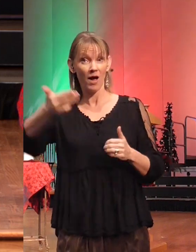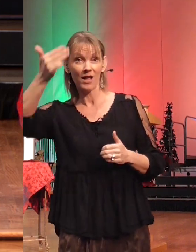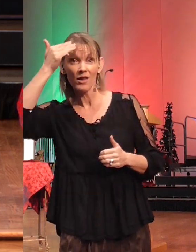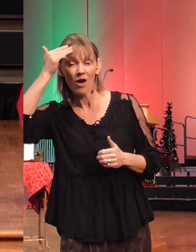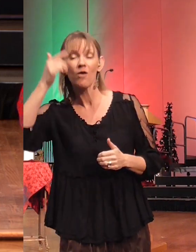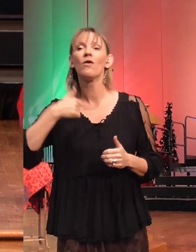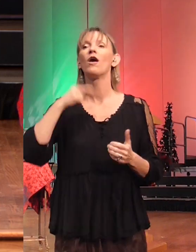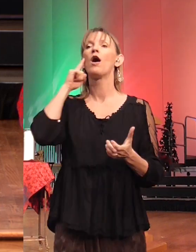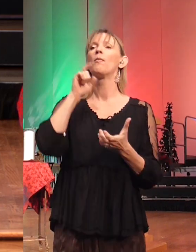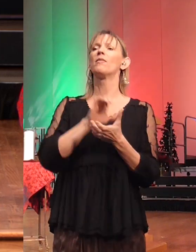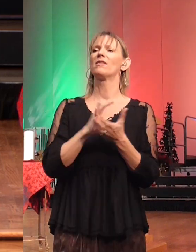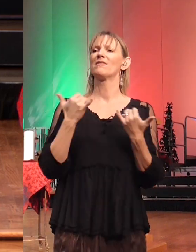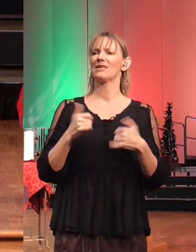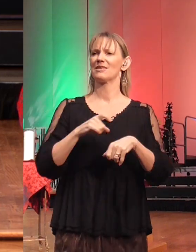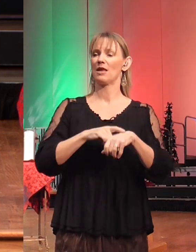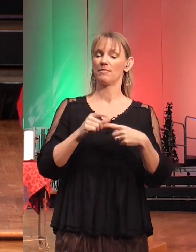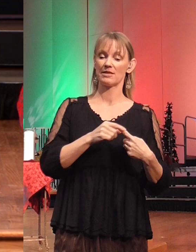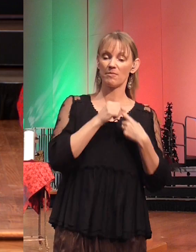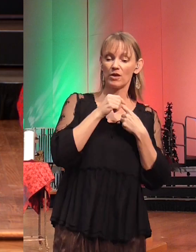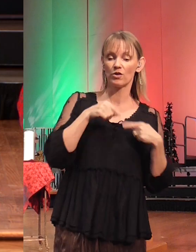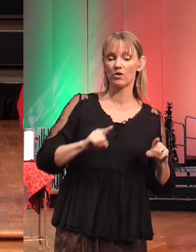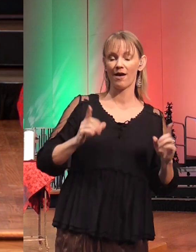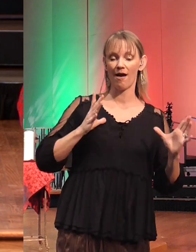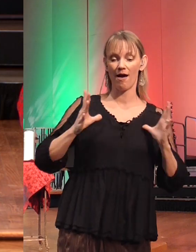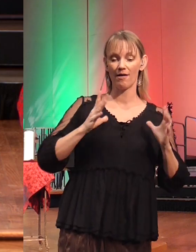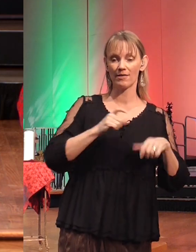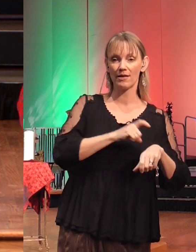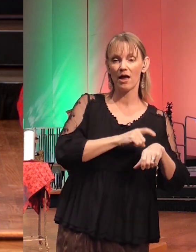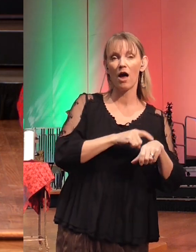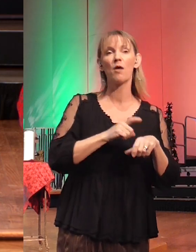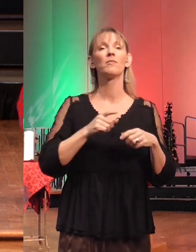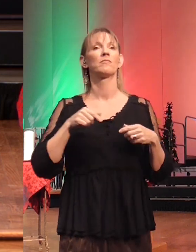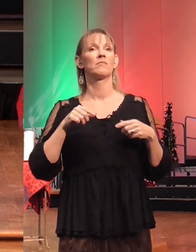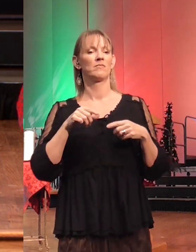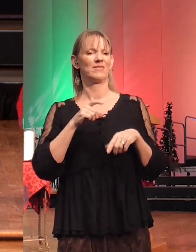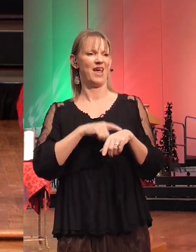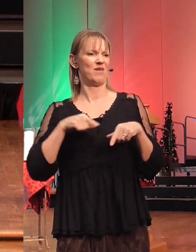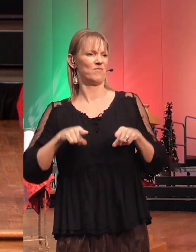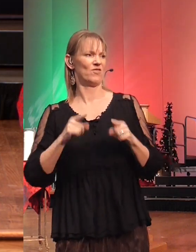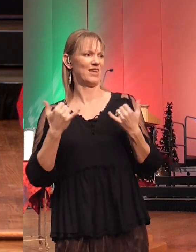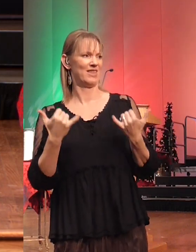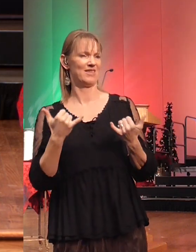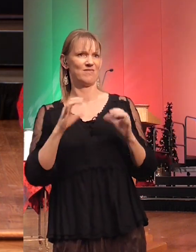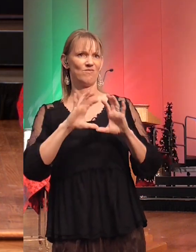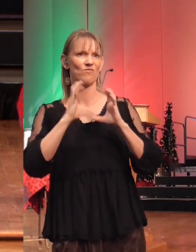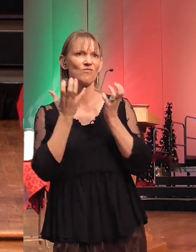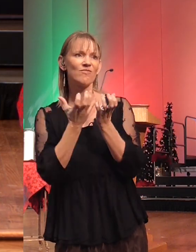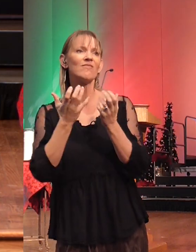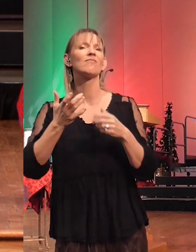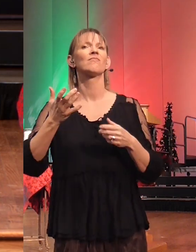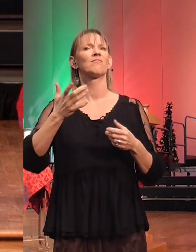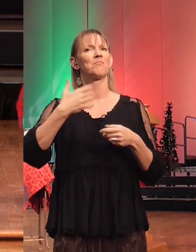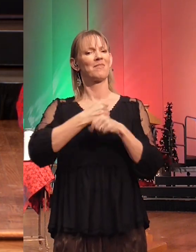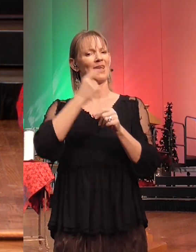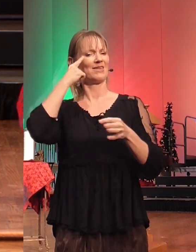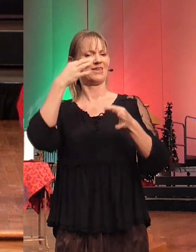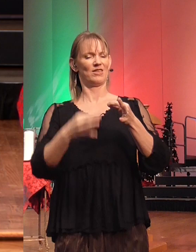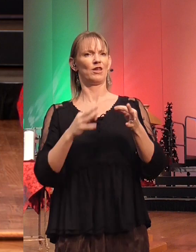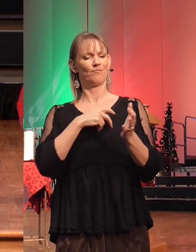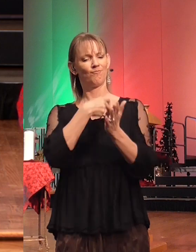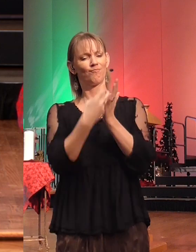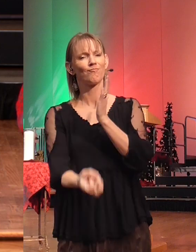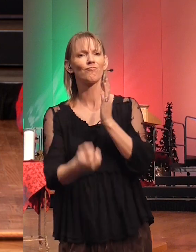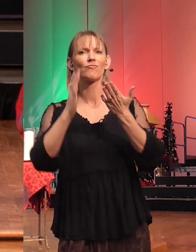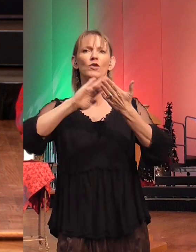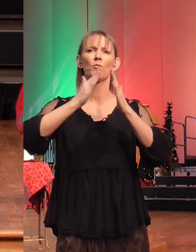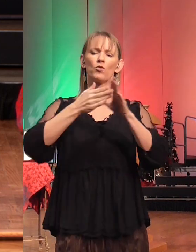I believe that in this time, especially this holiday season and the time we're in the world, to make a decision to step into community community and